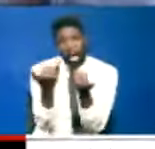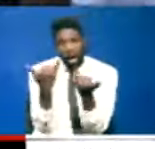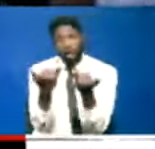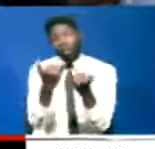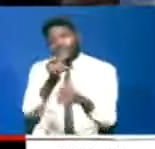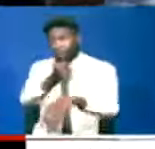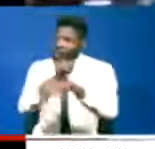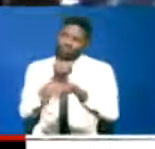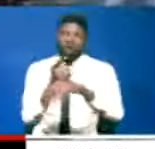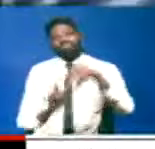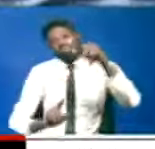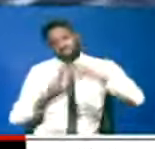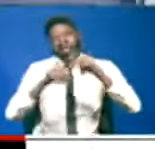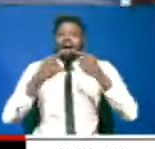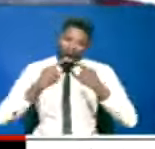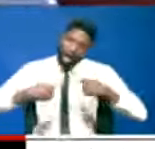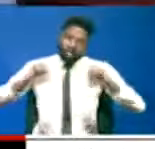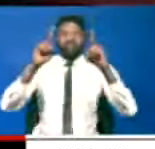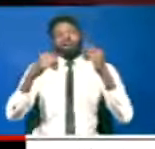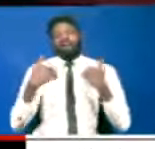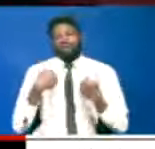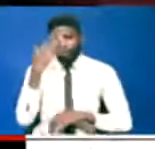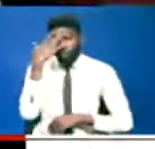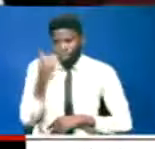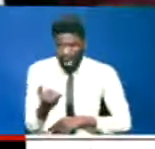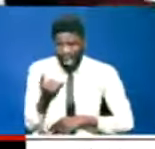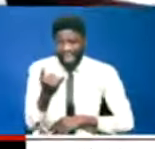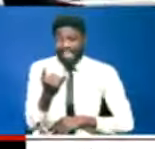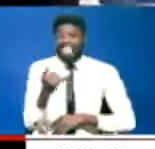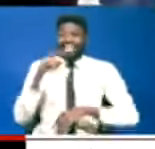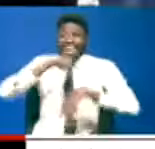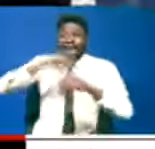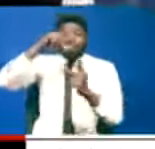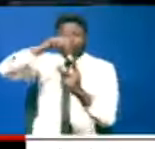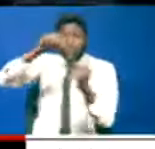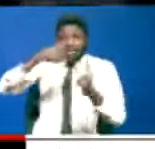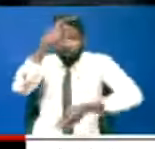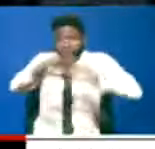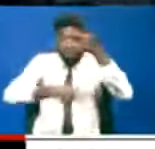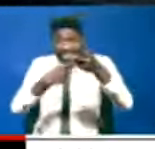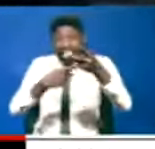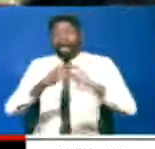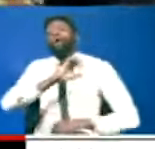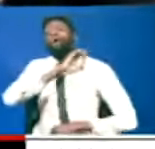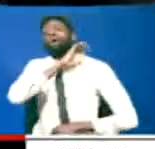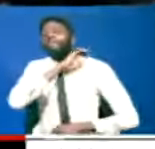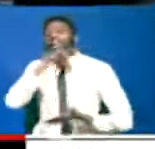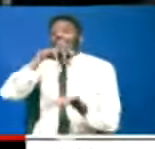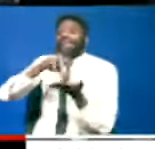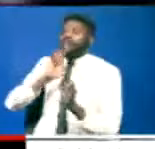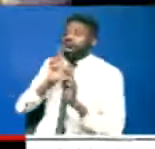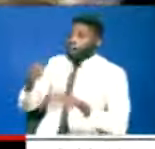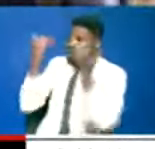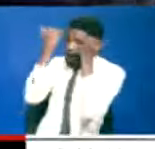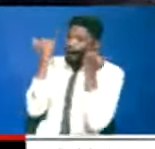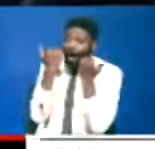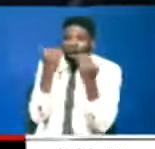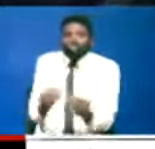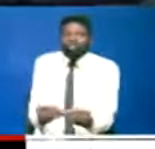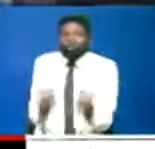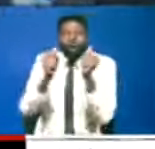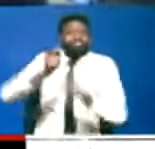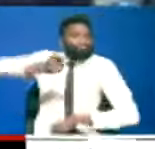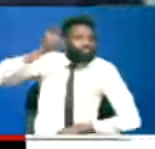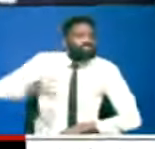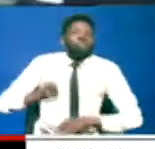delayed determination of election disputes emanating from the nomination process. With the electoral body having made a determination